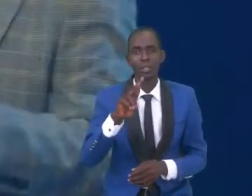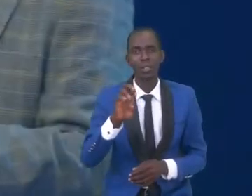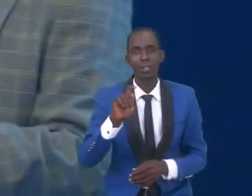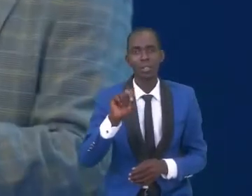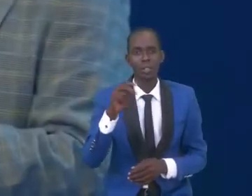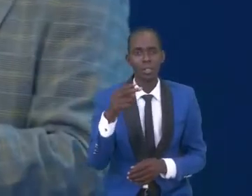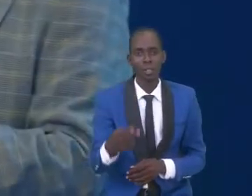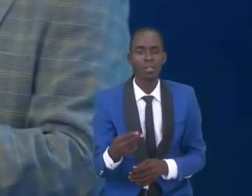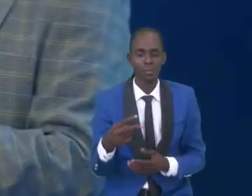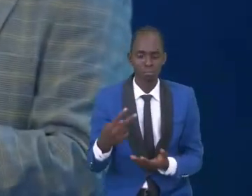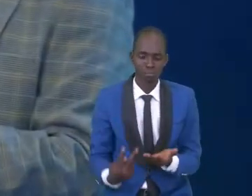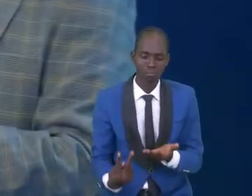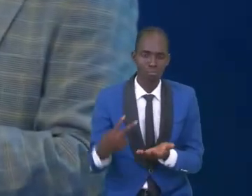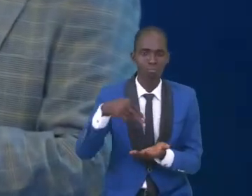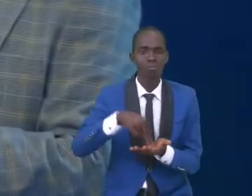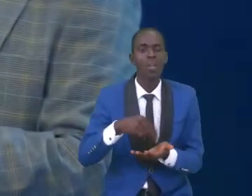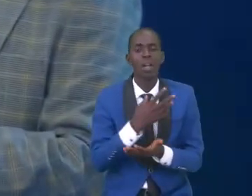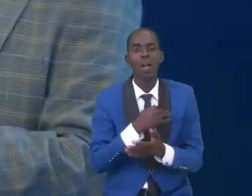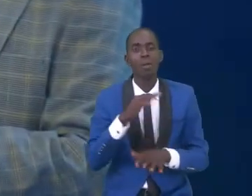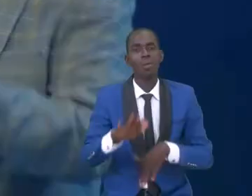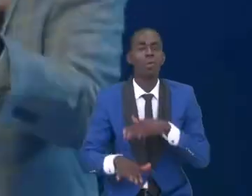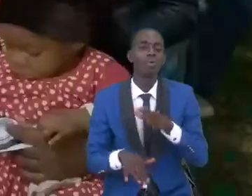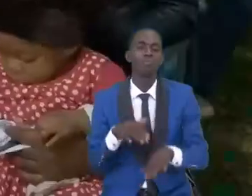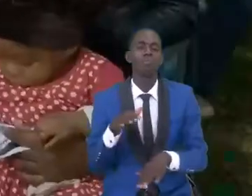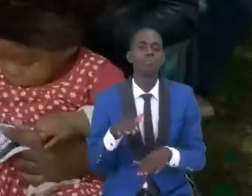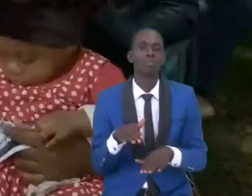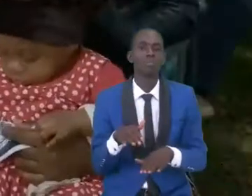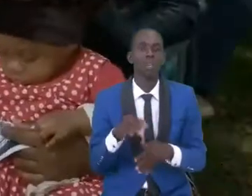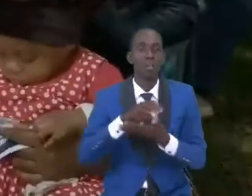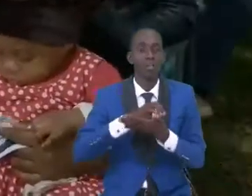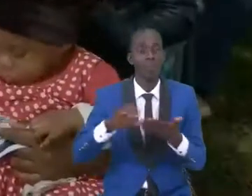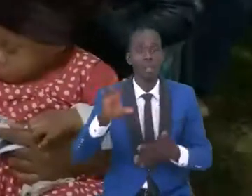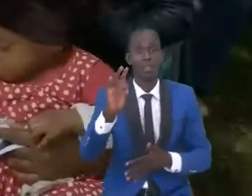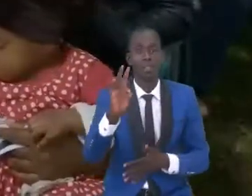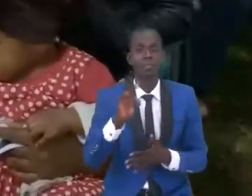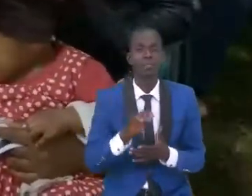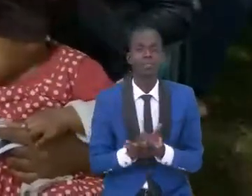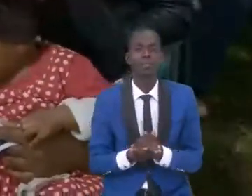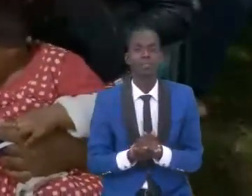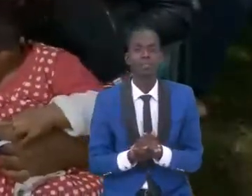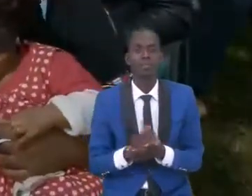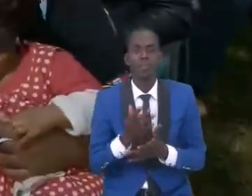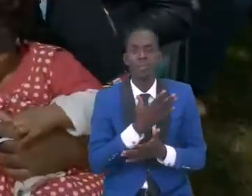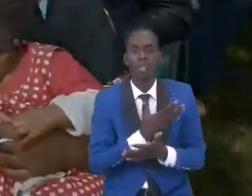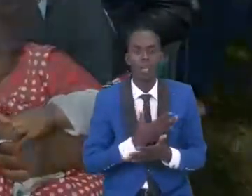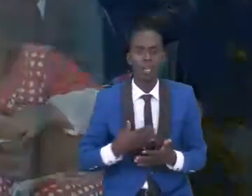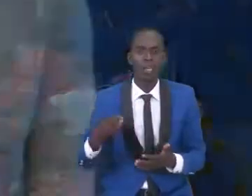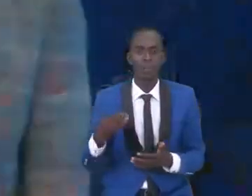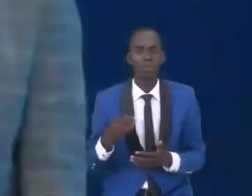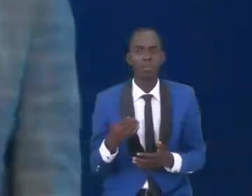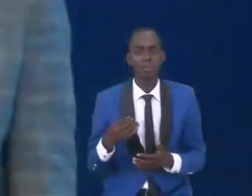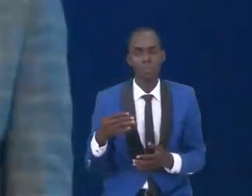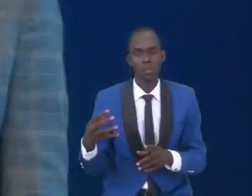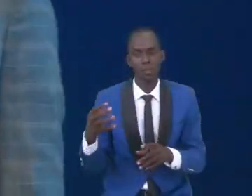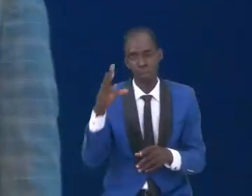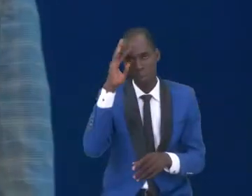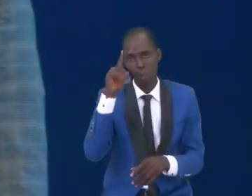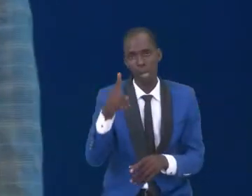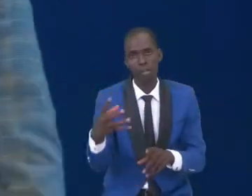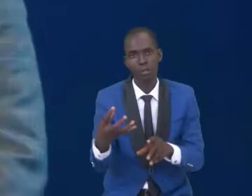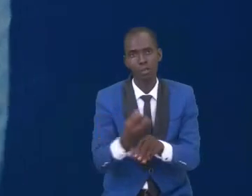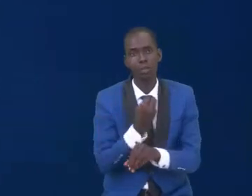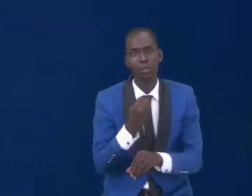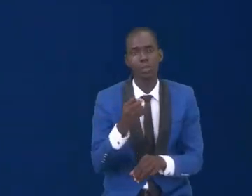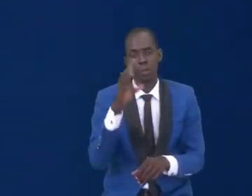Nazareth, rise up and walk. Verse 7, and he took him by the right